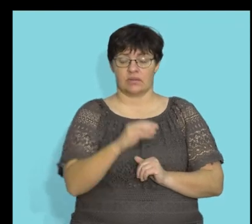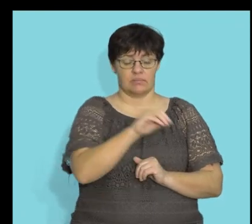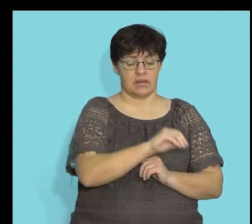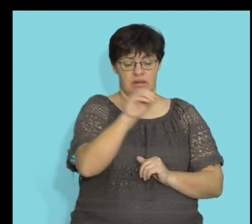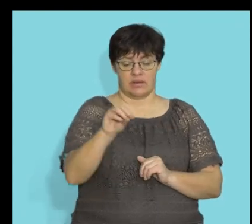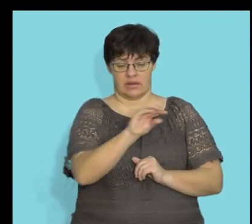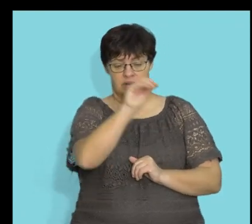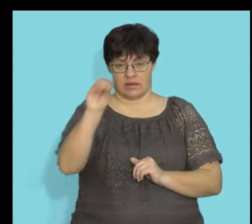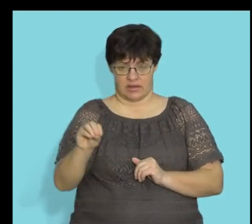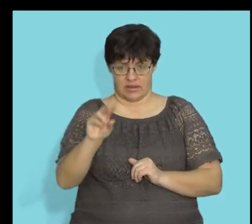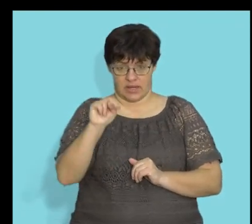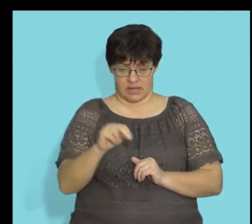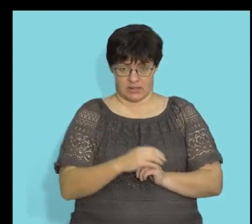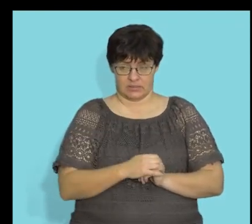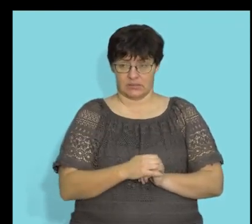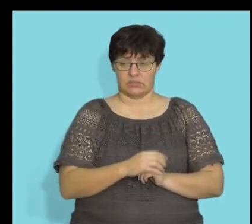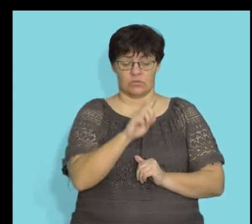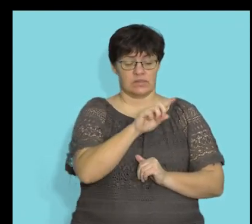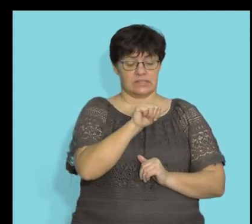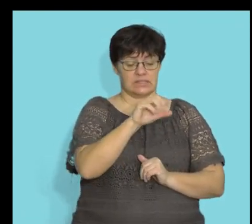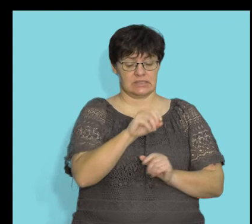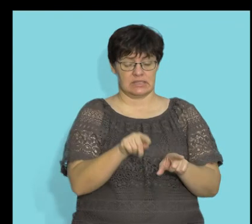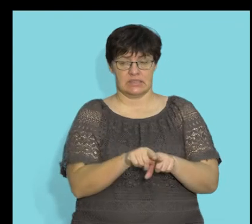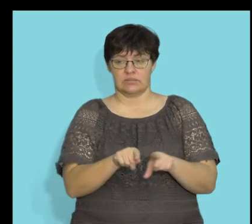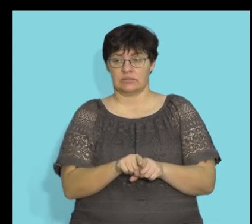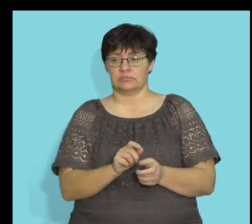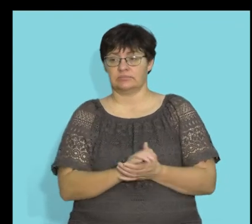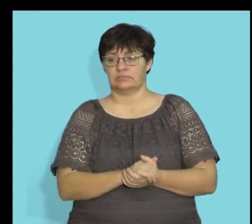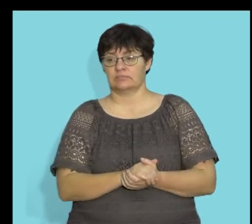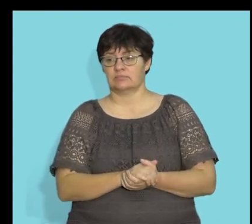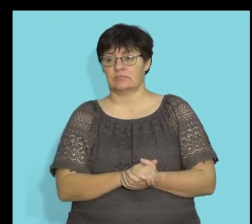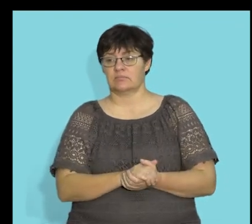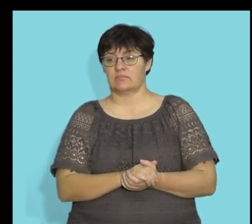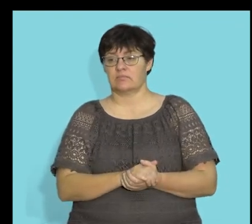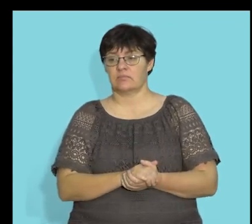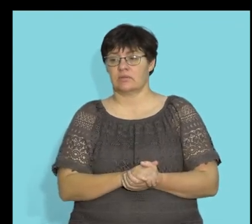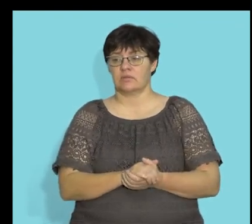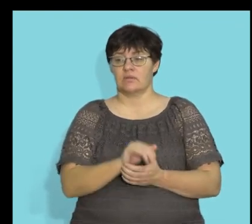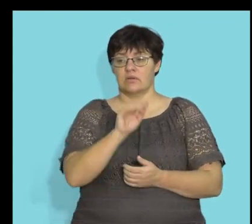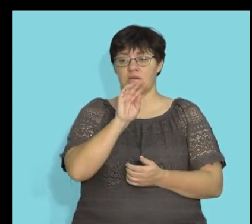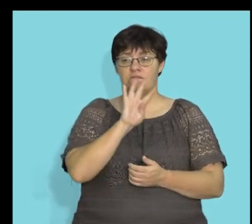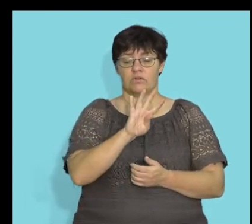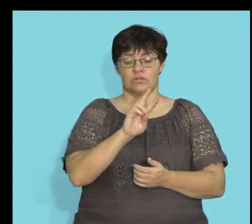going to distribute my n in the next step. So I'm going to have 160 is equal to